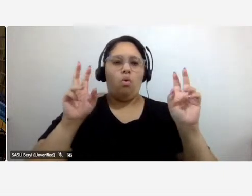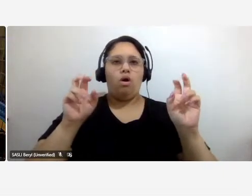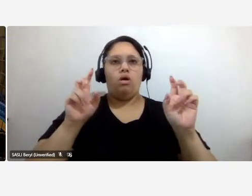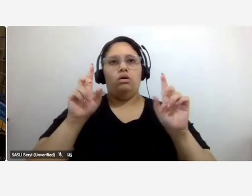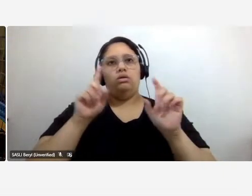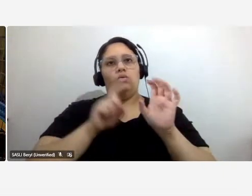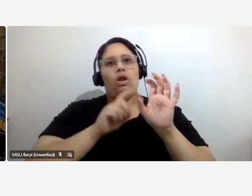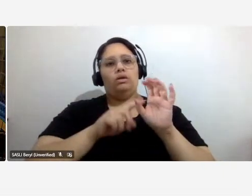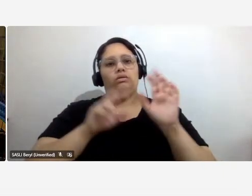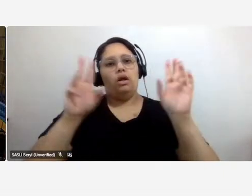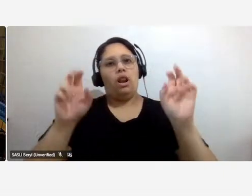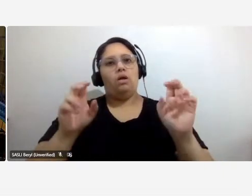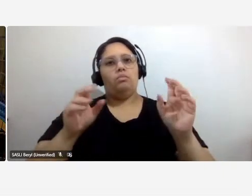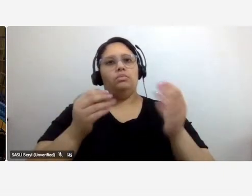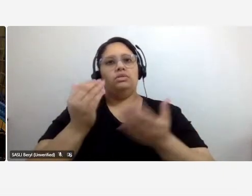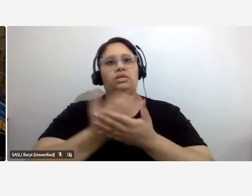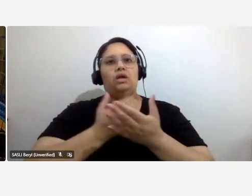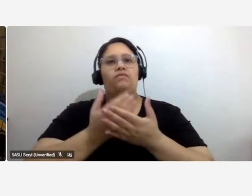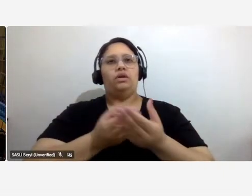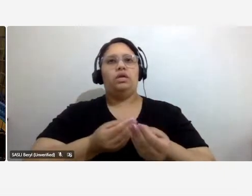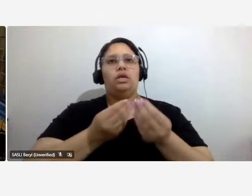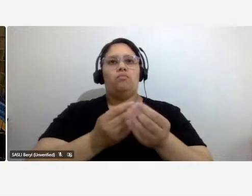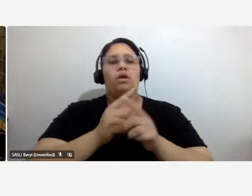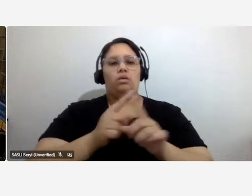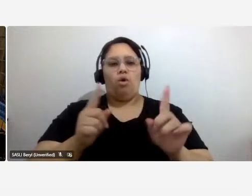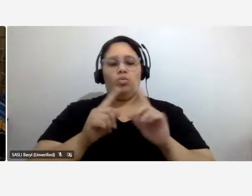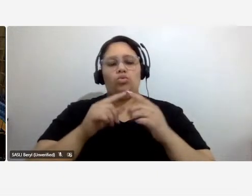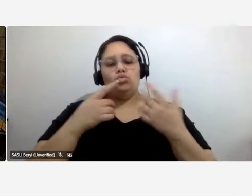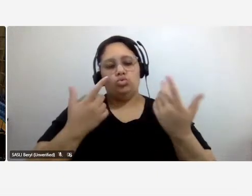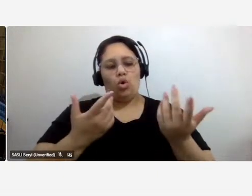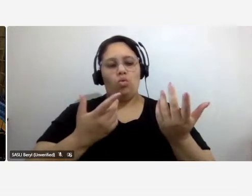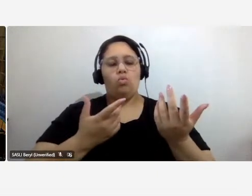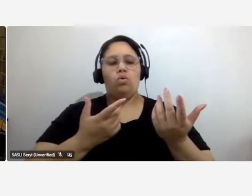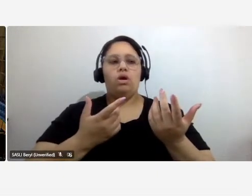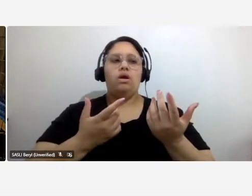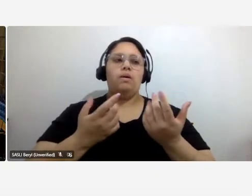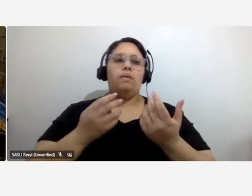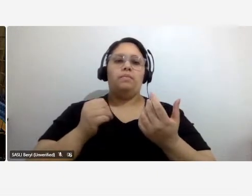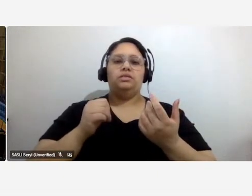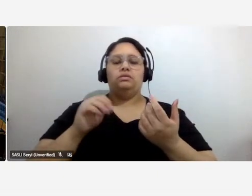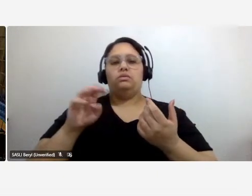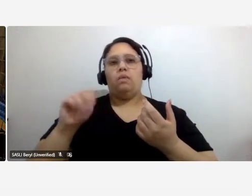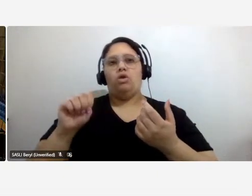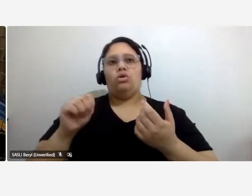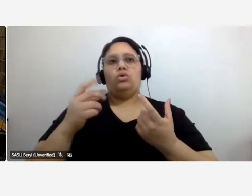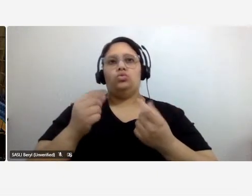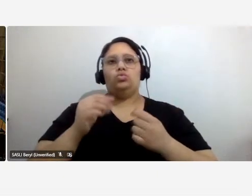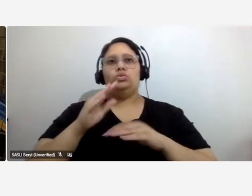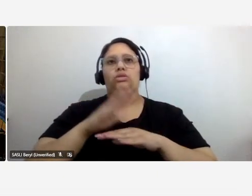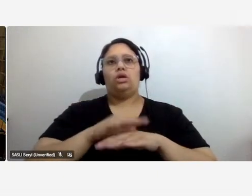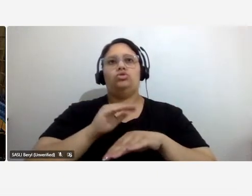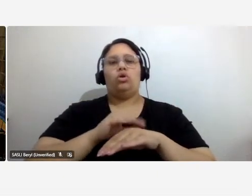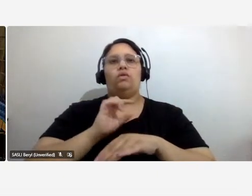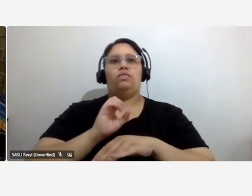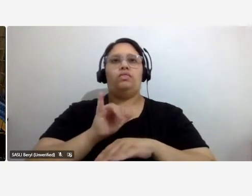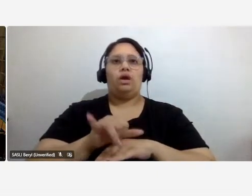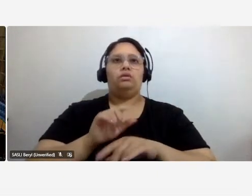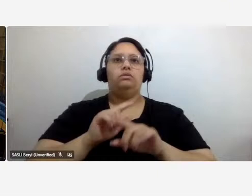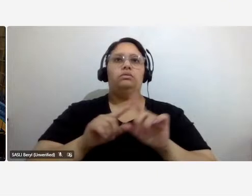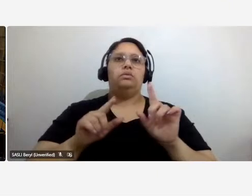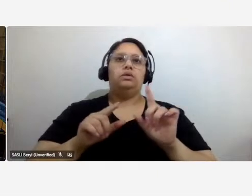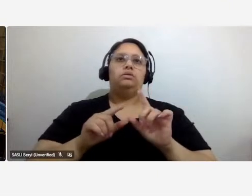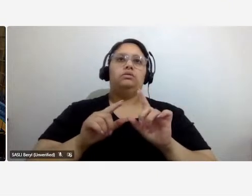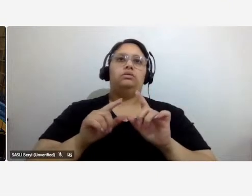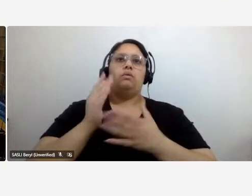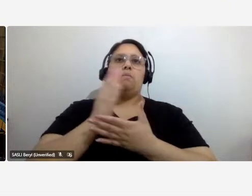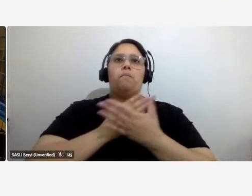you are making by the departments. And there was, I think, Ms. Manuel, you touched on that.